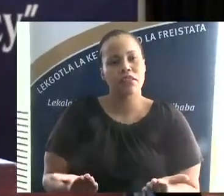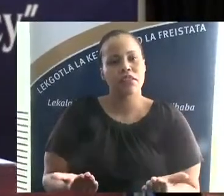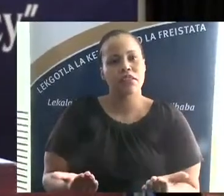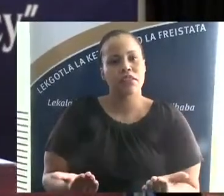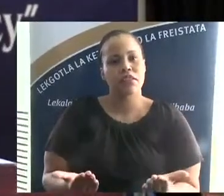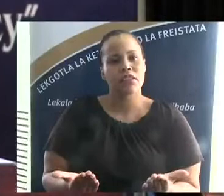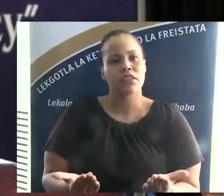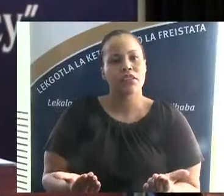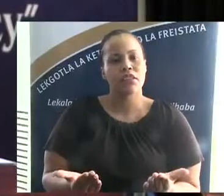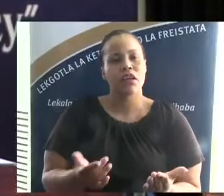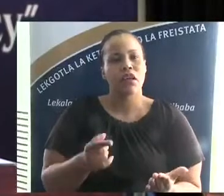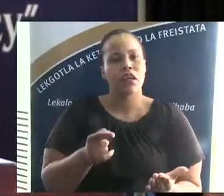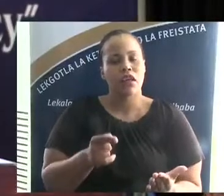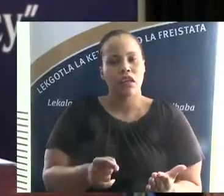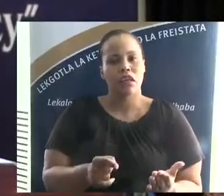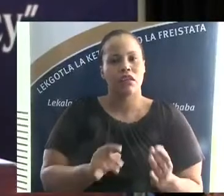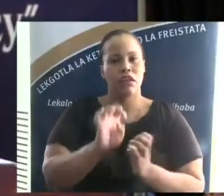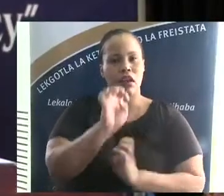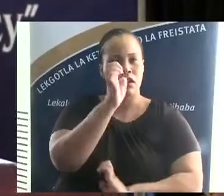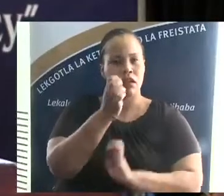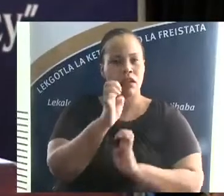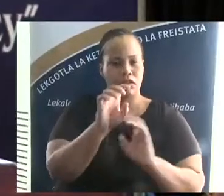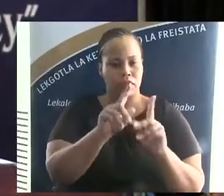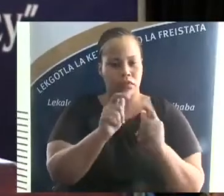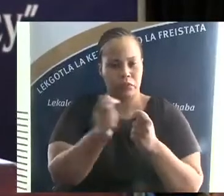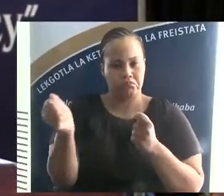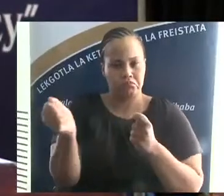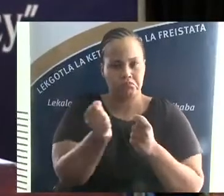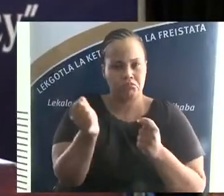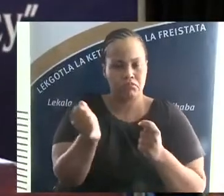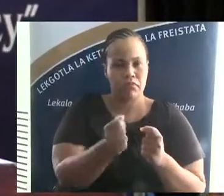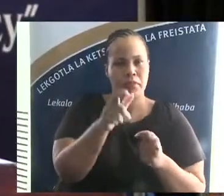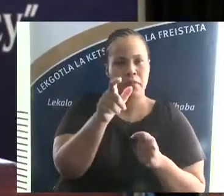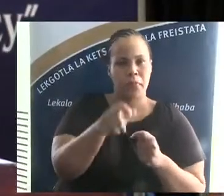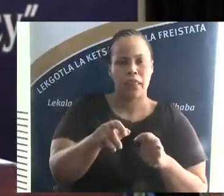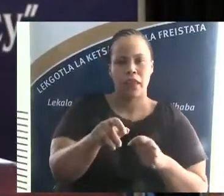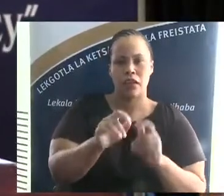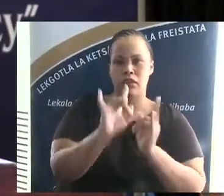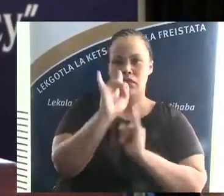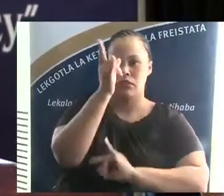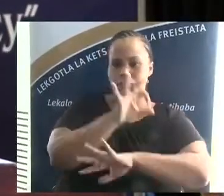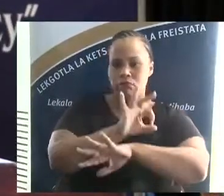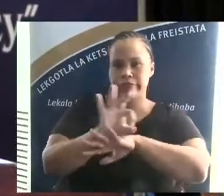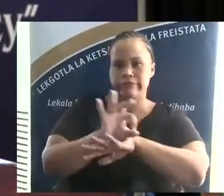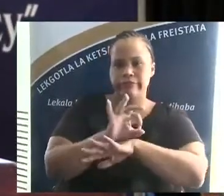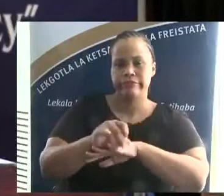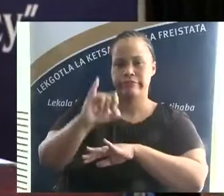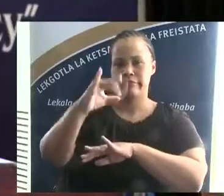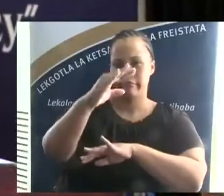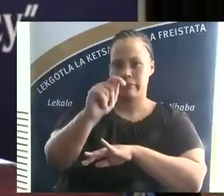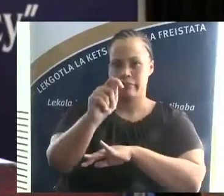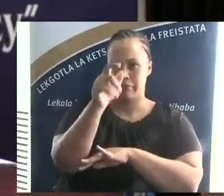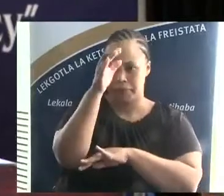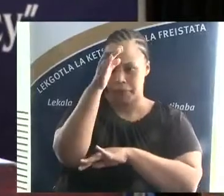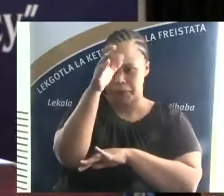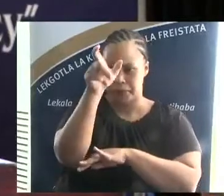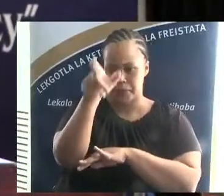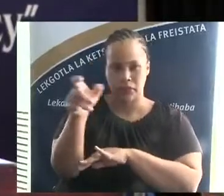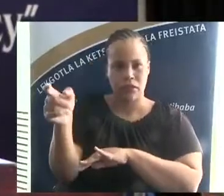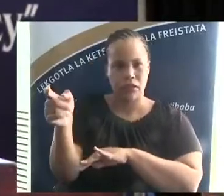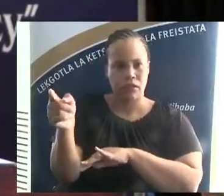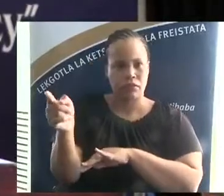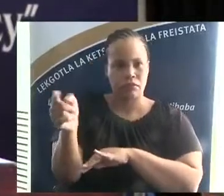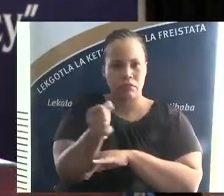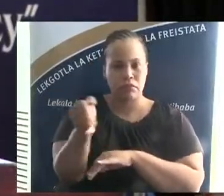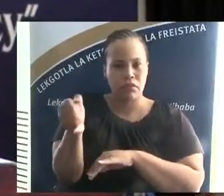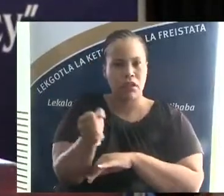comprised of civil and electrical engineers, quantity surveyors, town planners, ICT specialists to support your